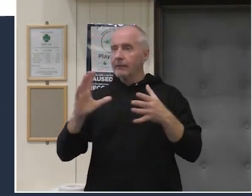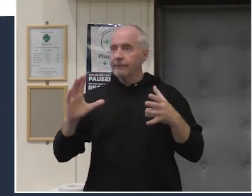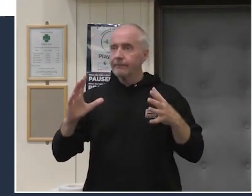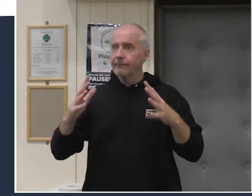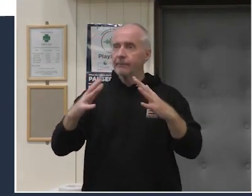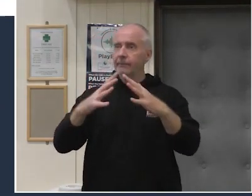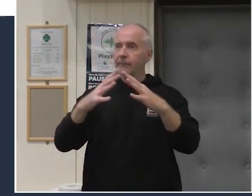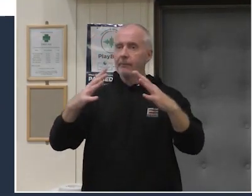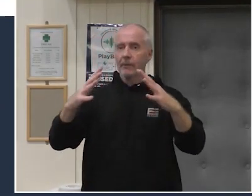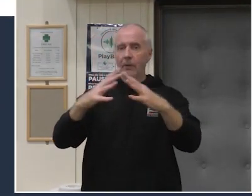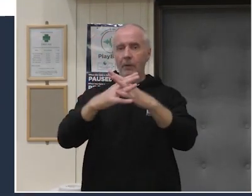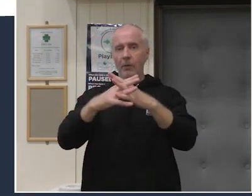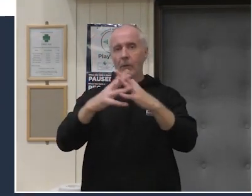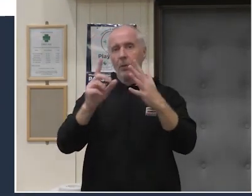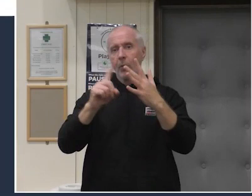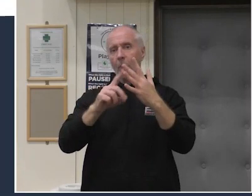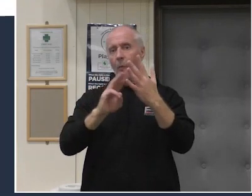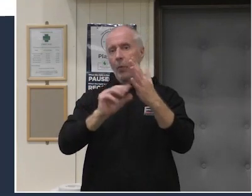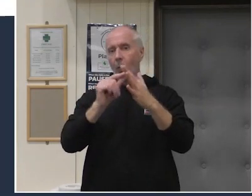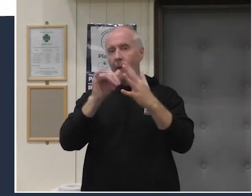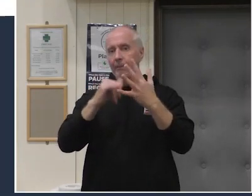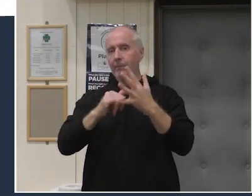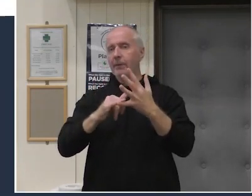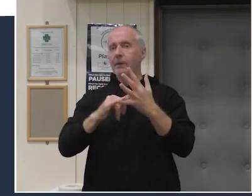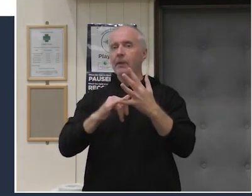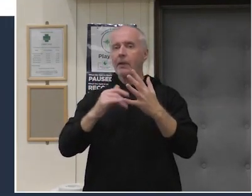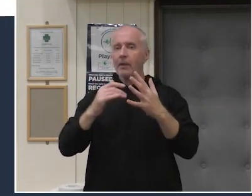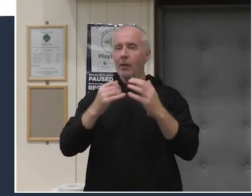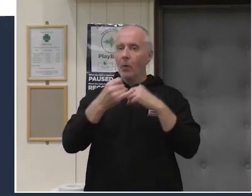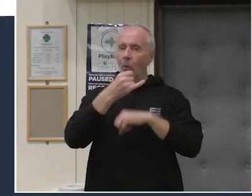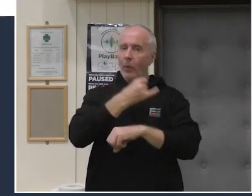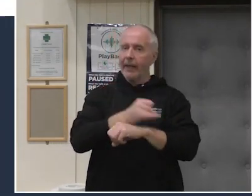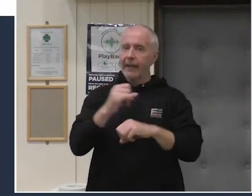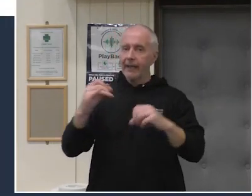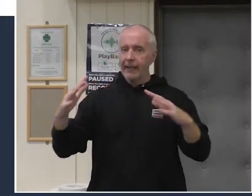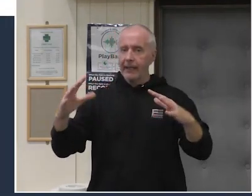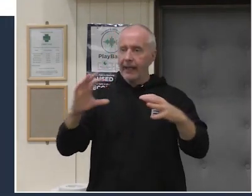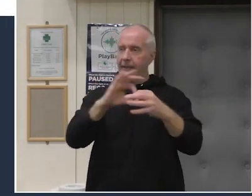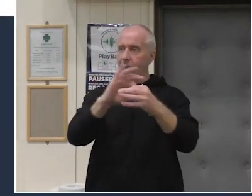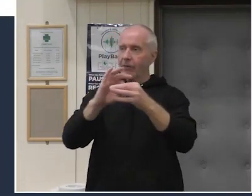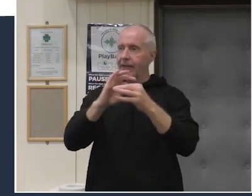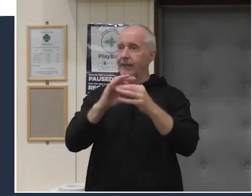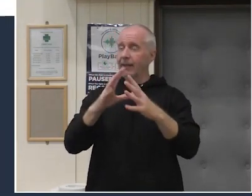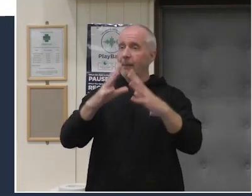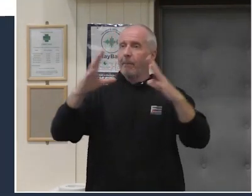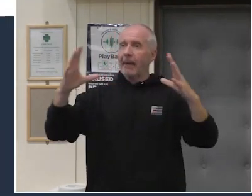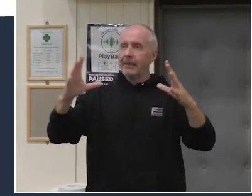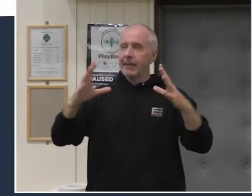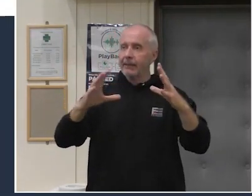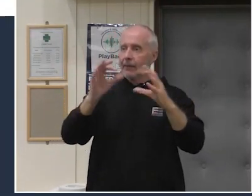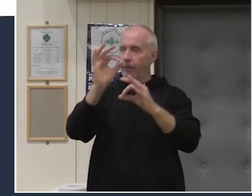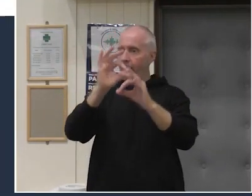particles. They're about the sort of mass of a heavy